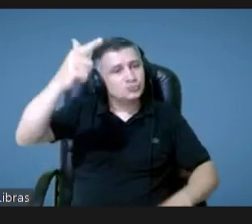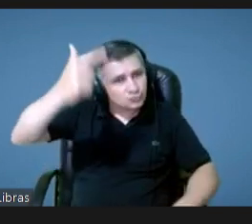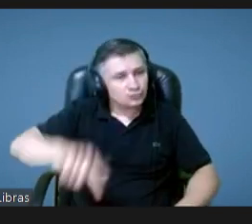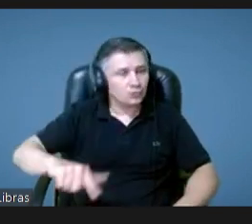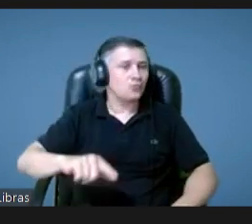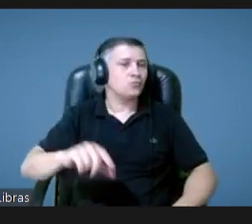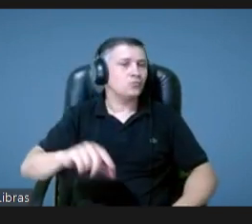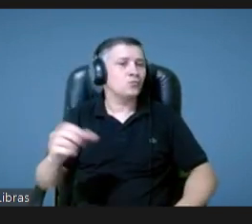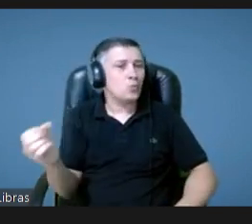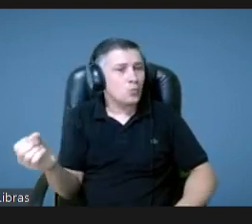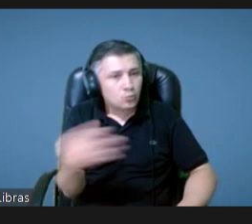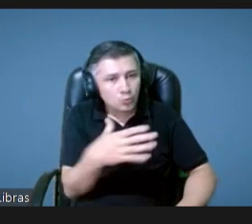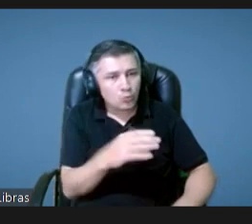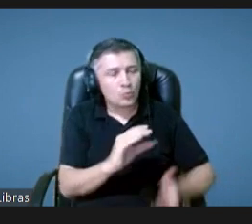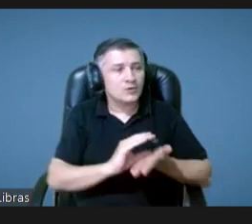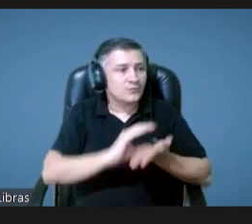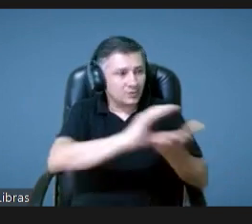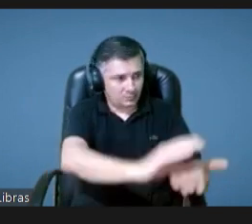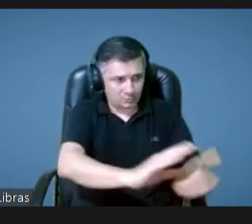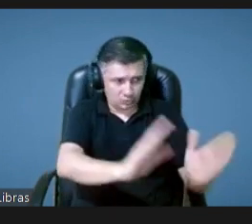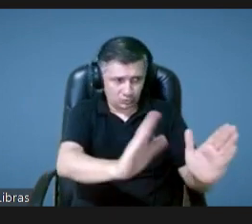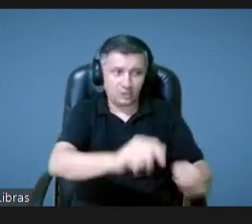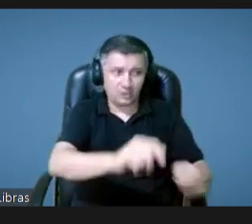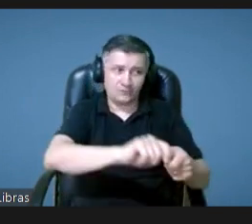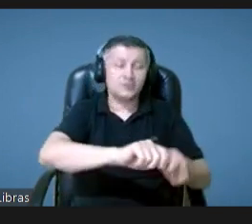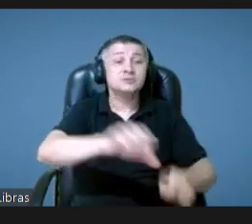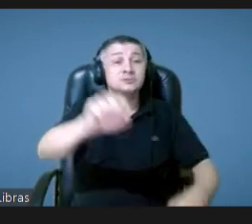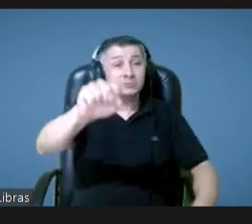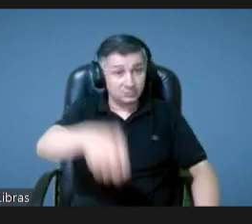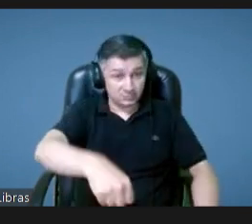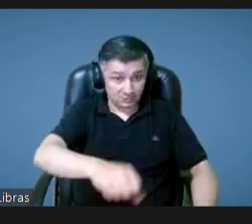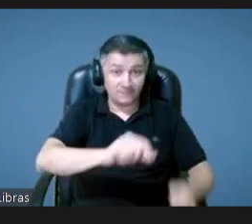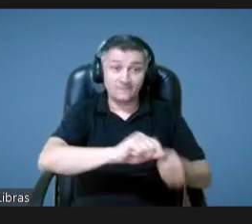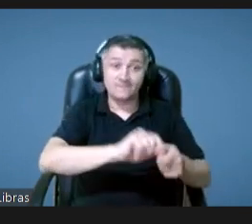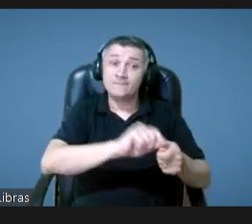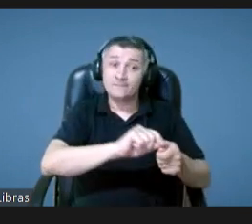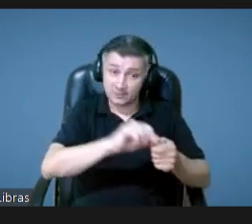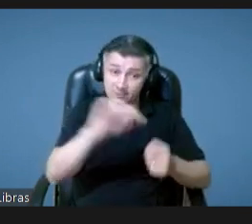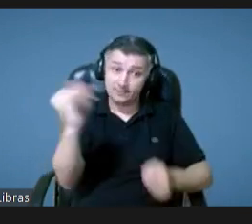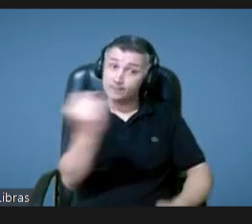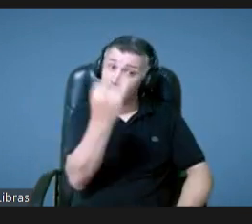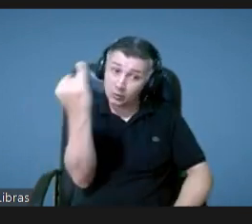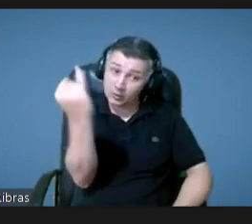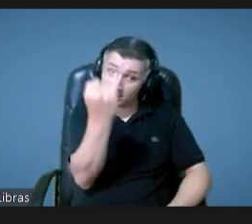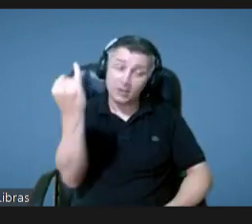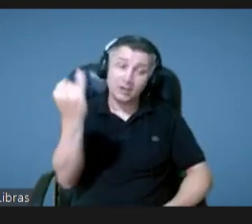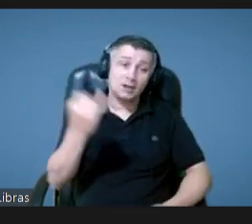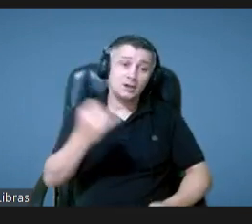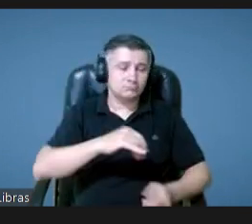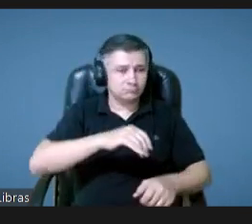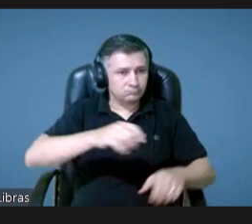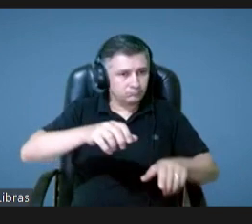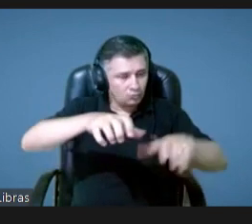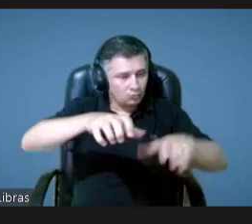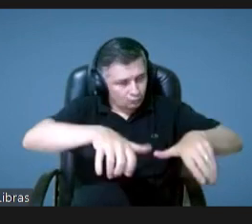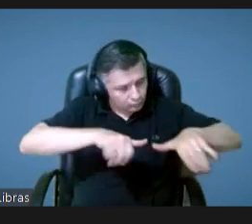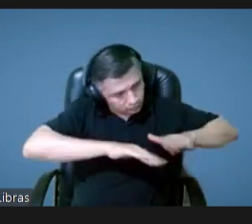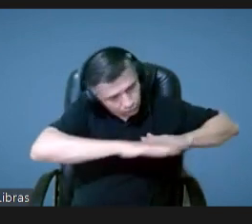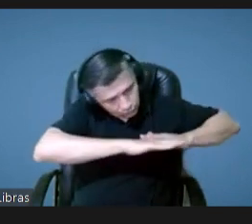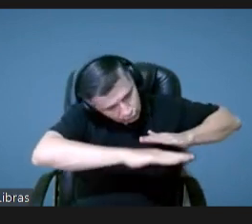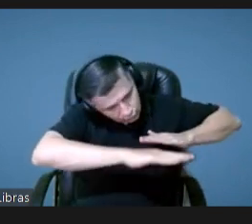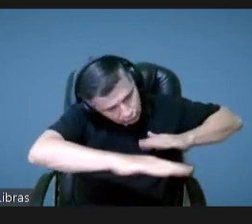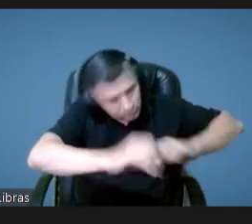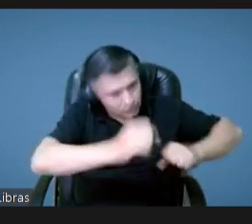need to invest a lot more I